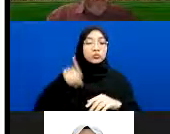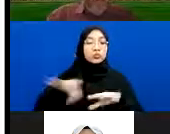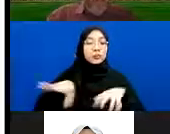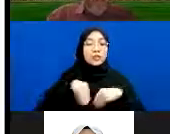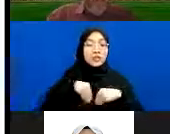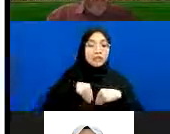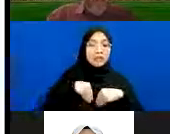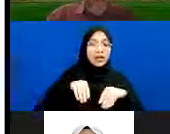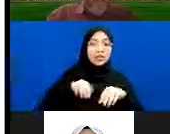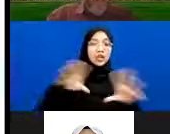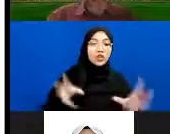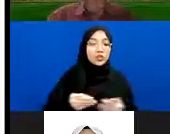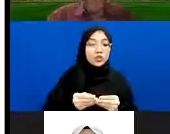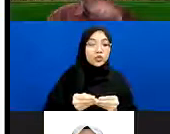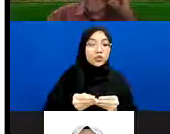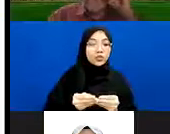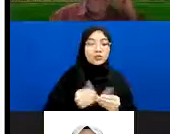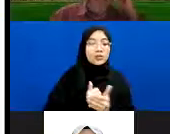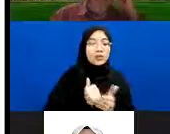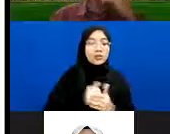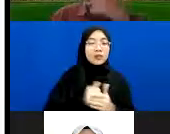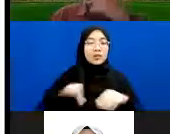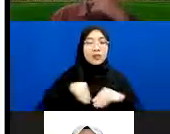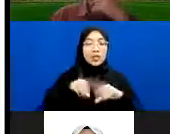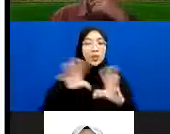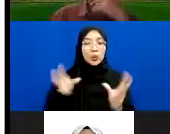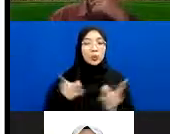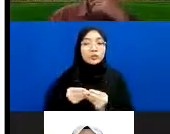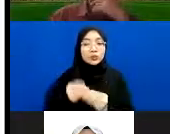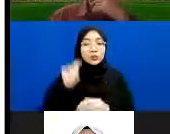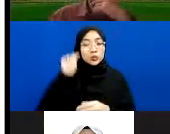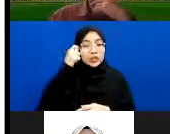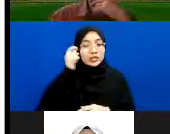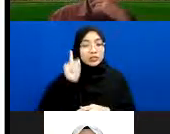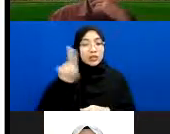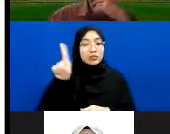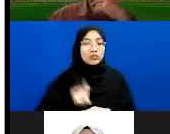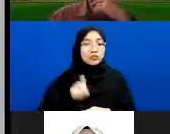students due to many forms of barriers in inclusion.